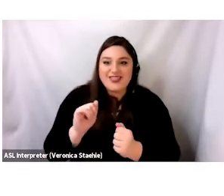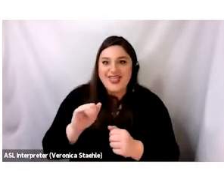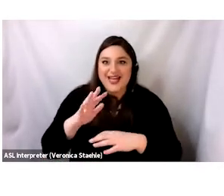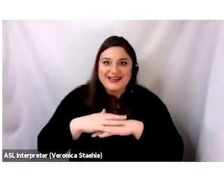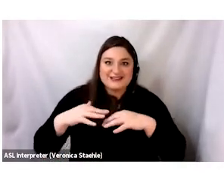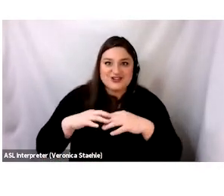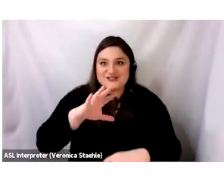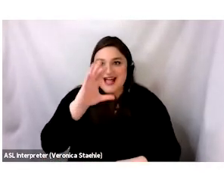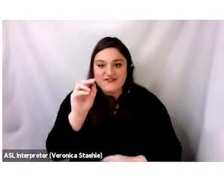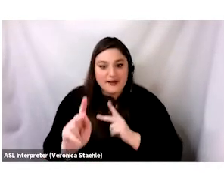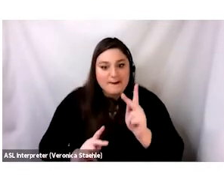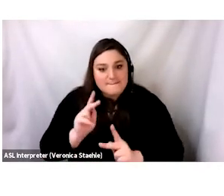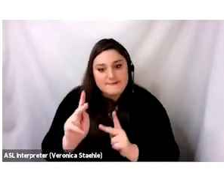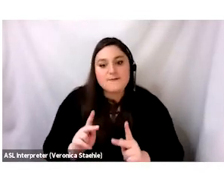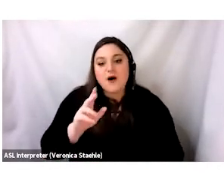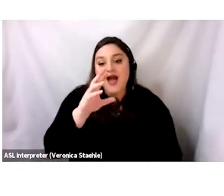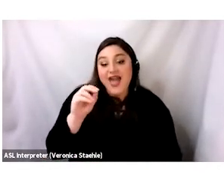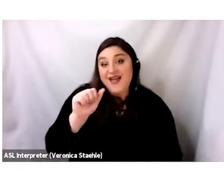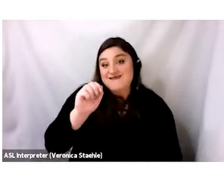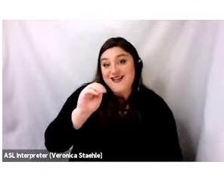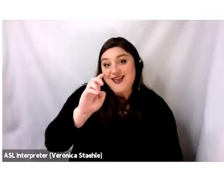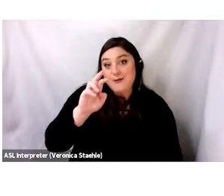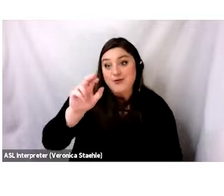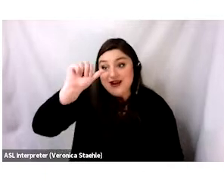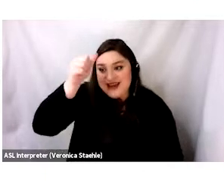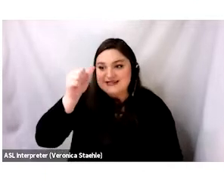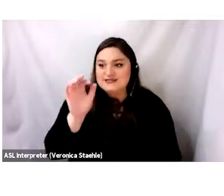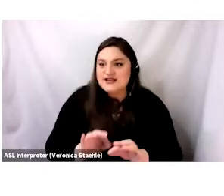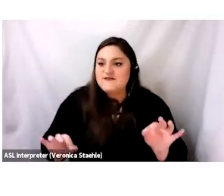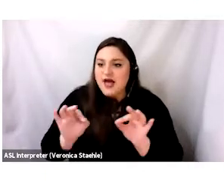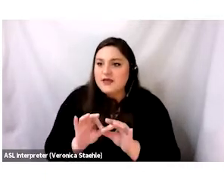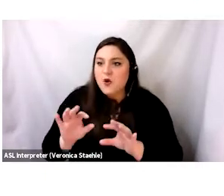invaluable to European colonialists who needed to